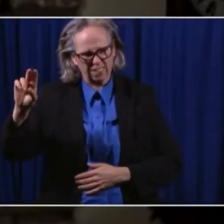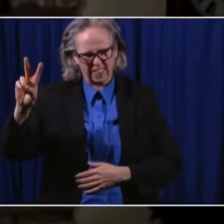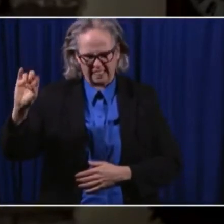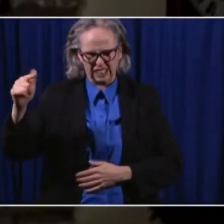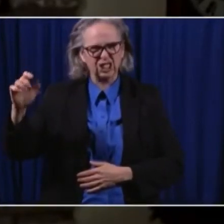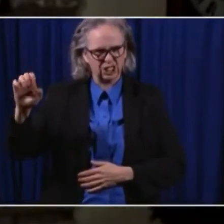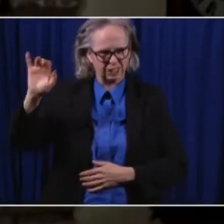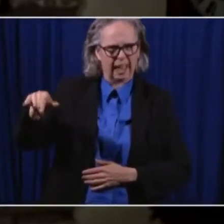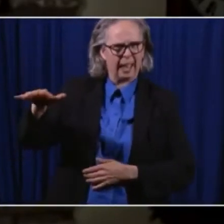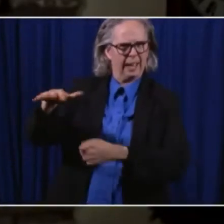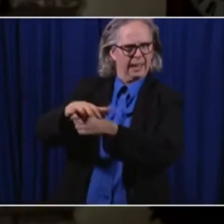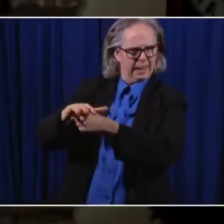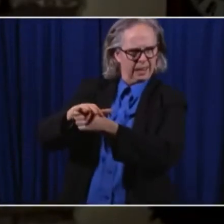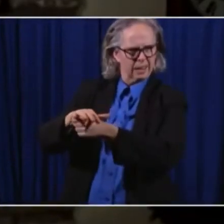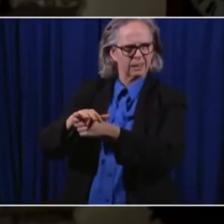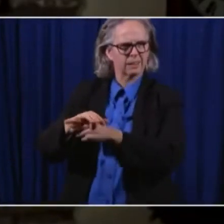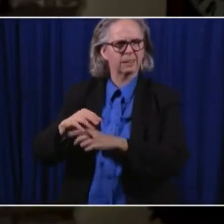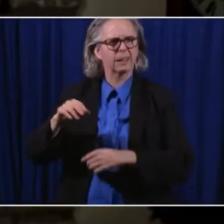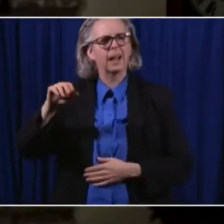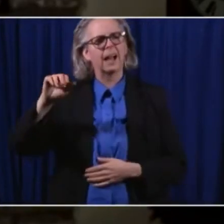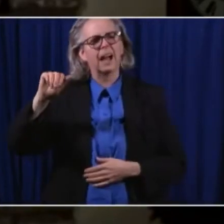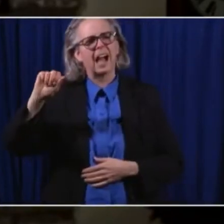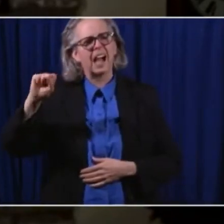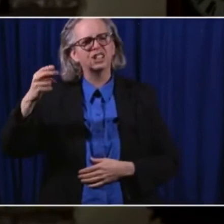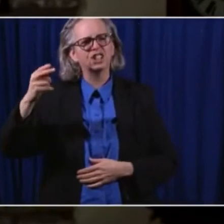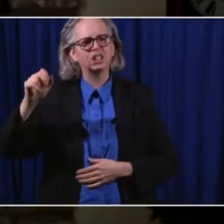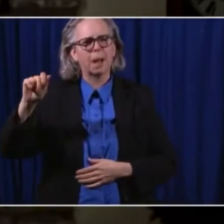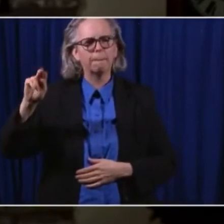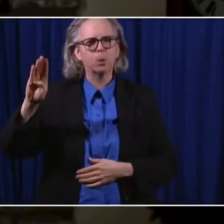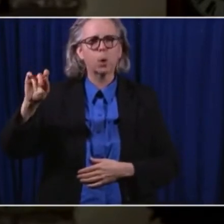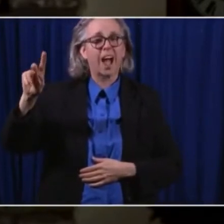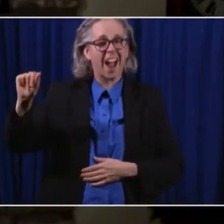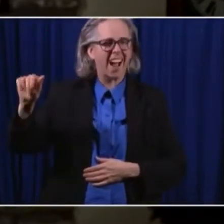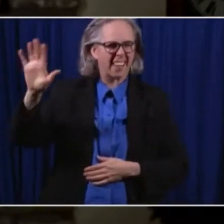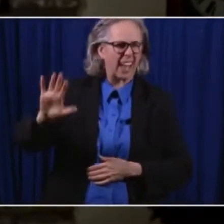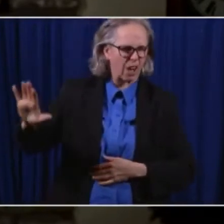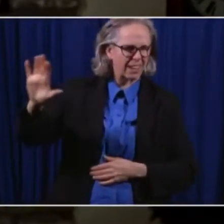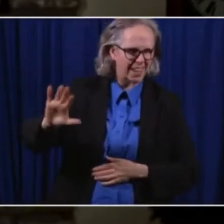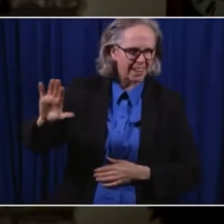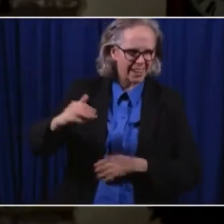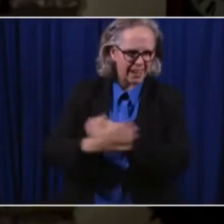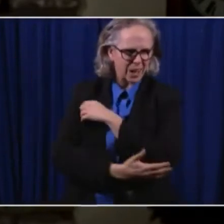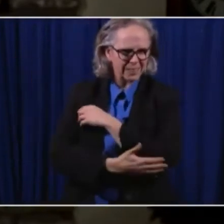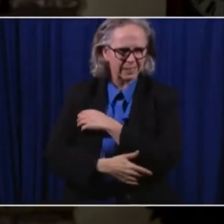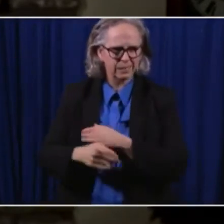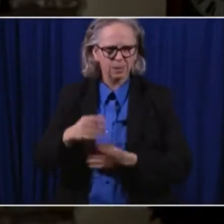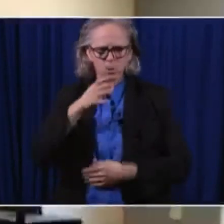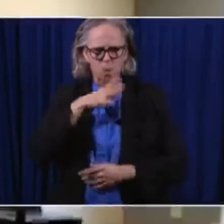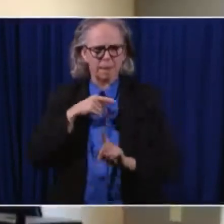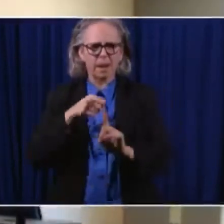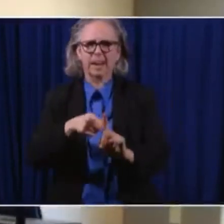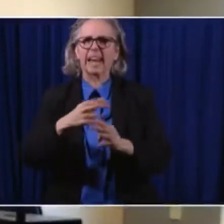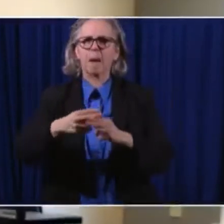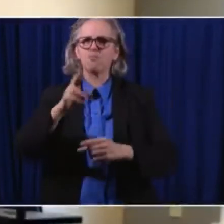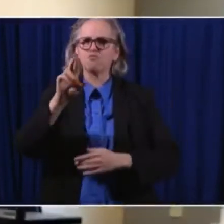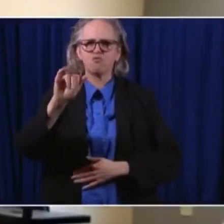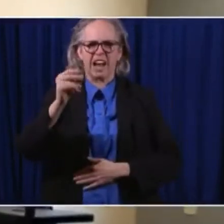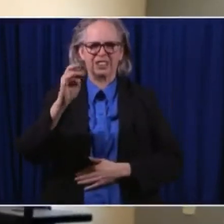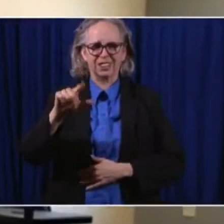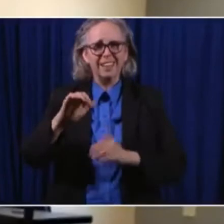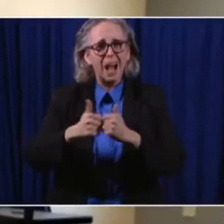the Centerville area. So it is great. Rachel, how are you? I'm good, thank you. How are